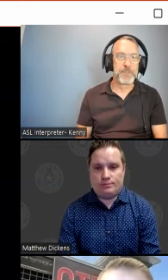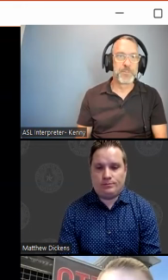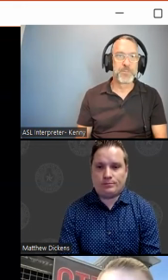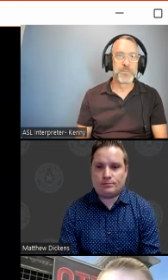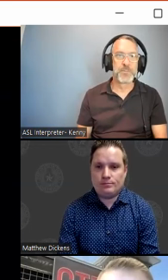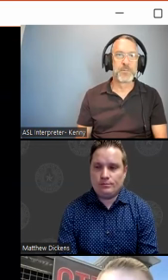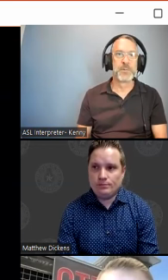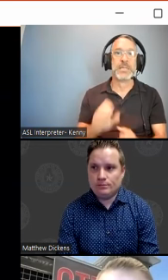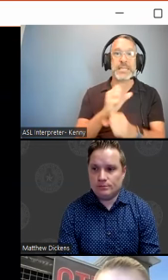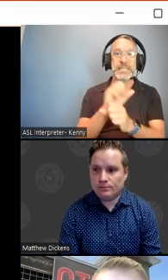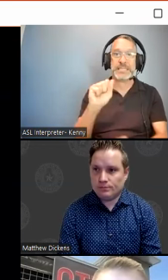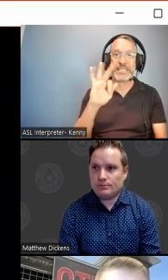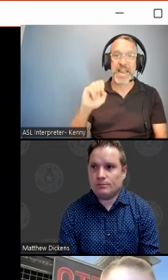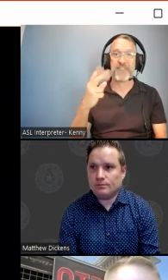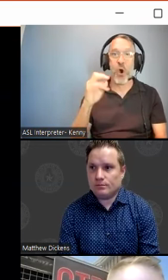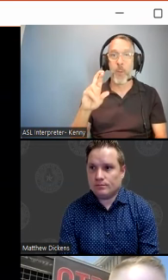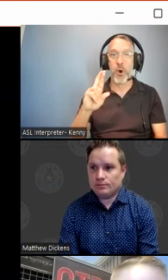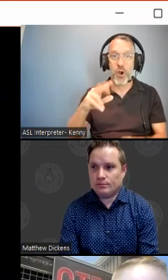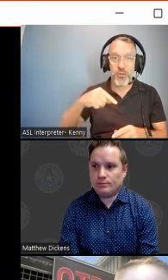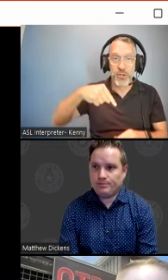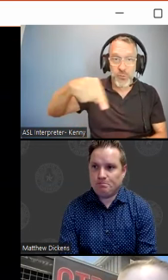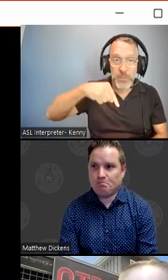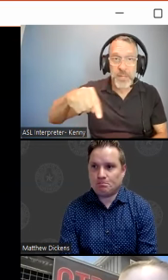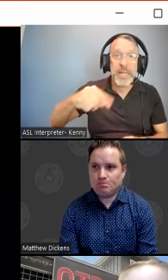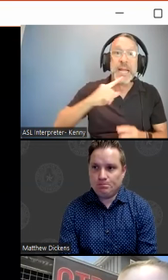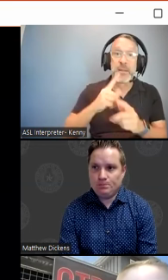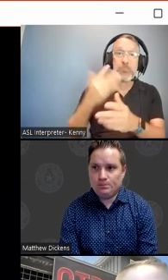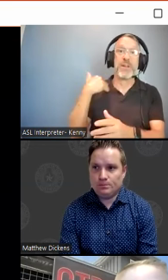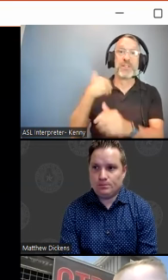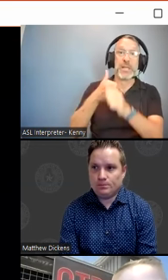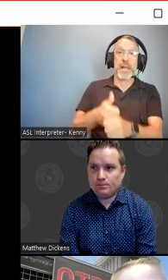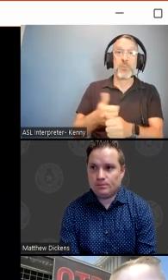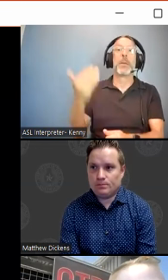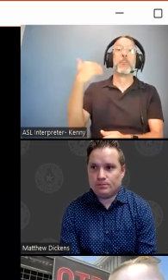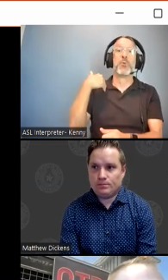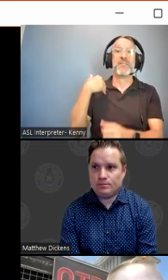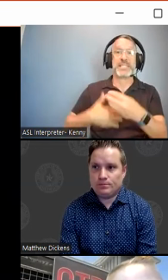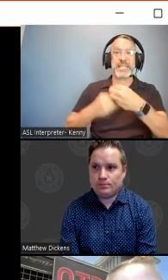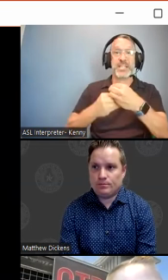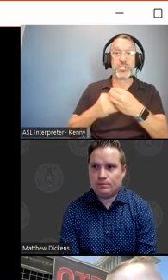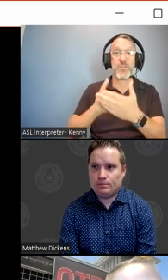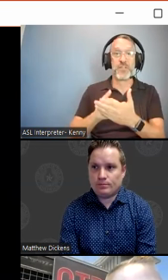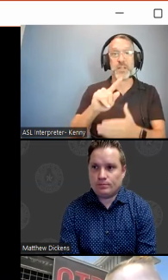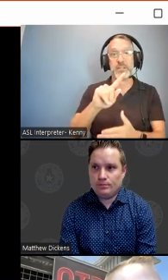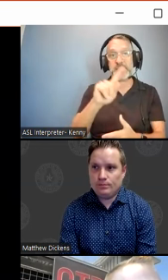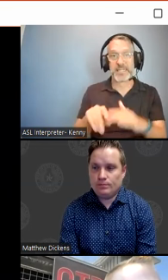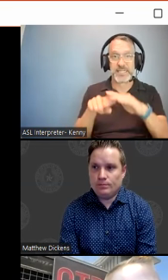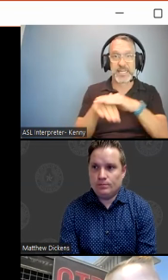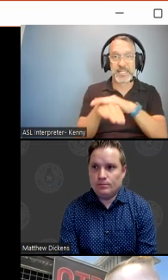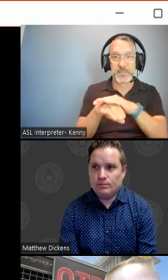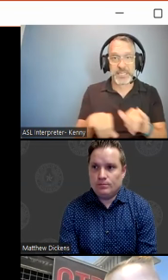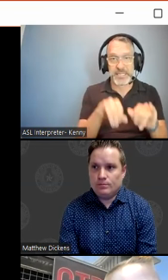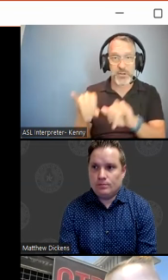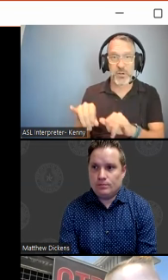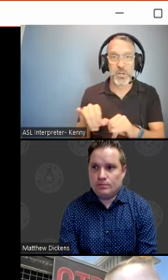Safe harbor is in reference to path of travel elements that previously complied with a previous edition of the Texas accessibility standards.